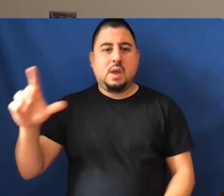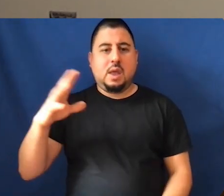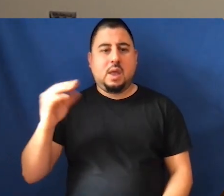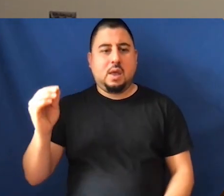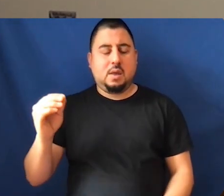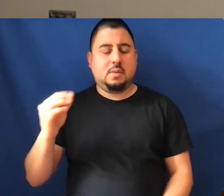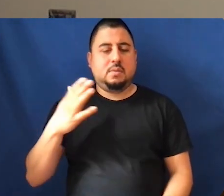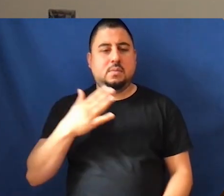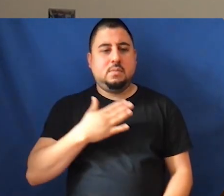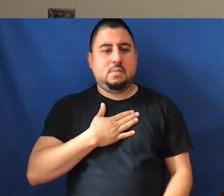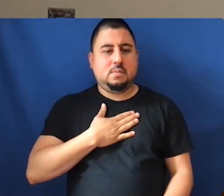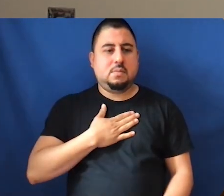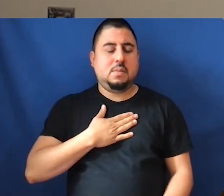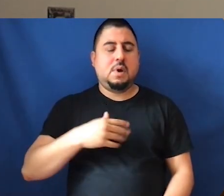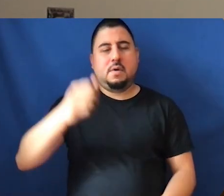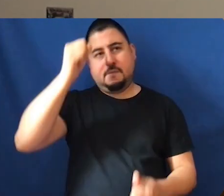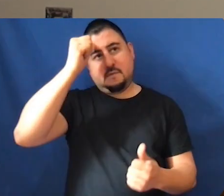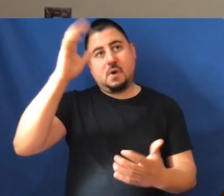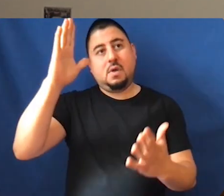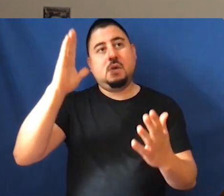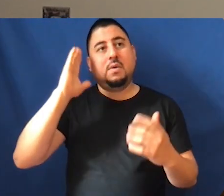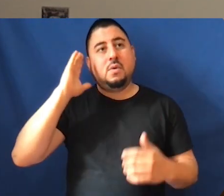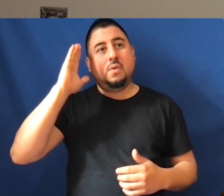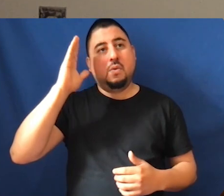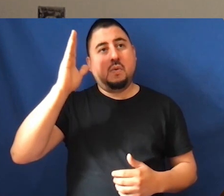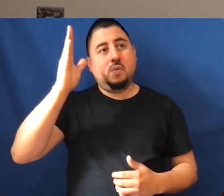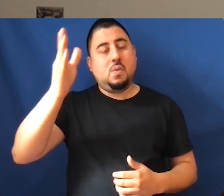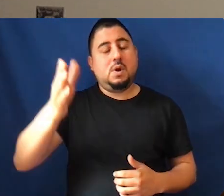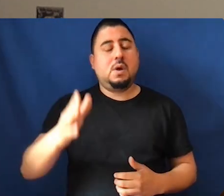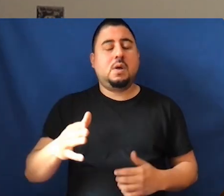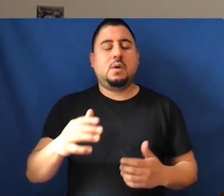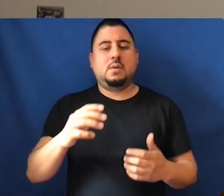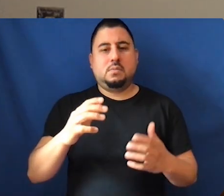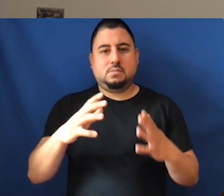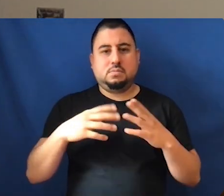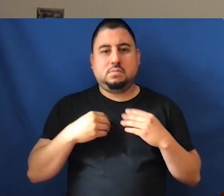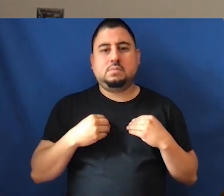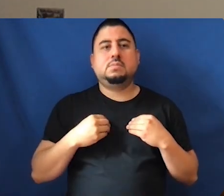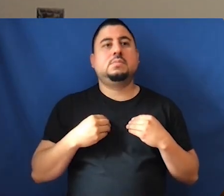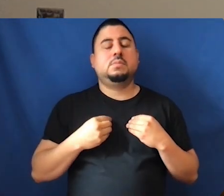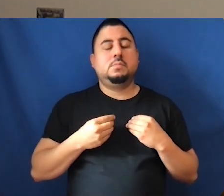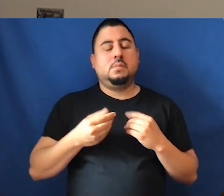my Father will love.